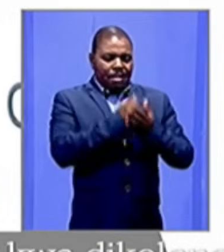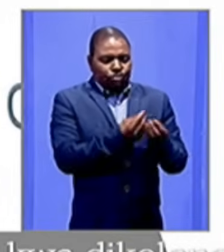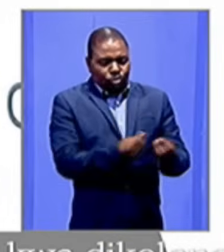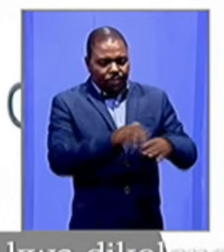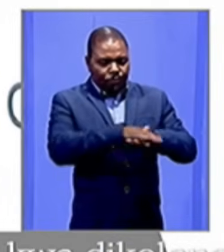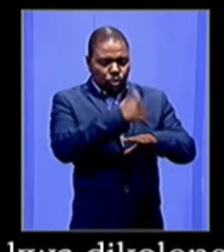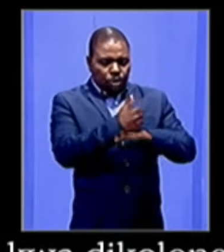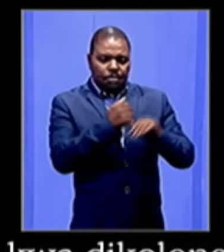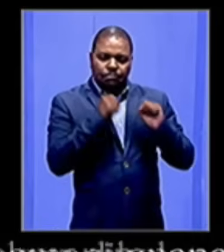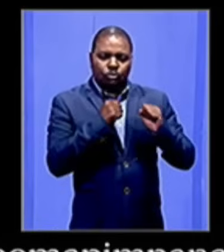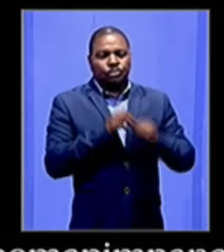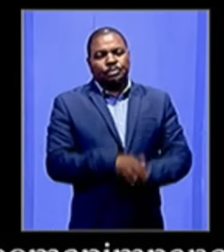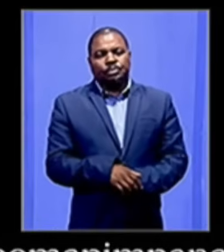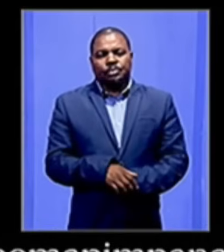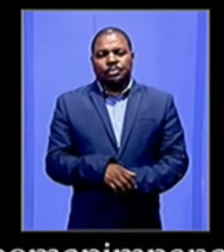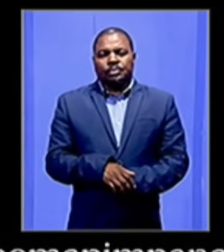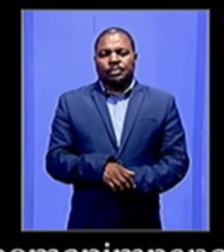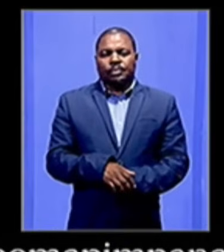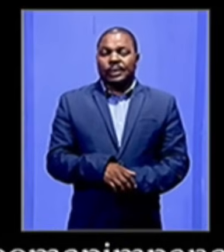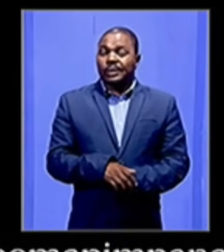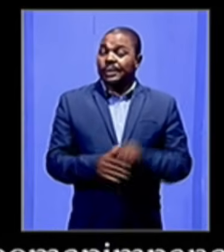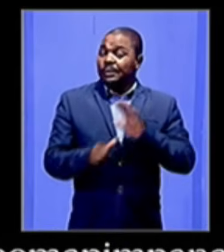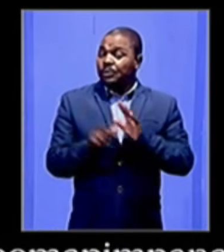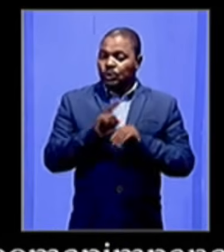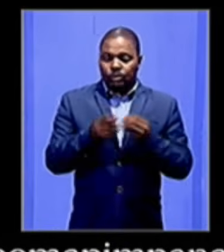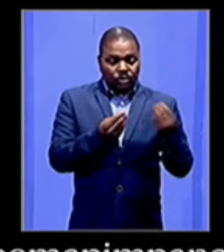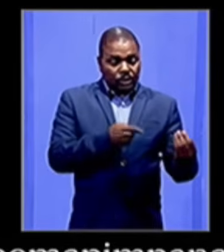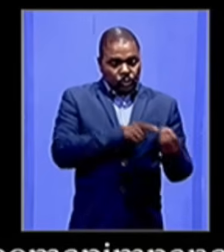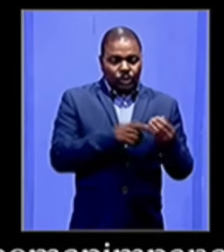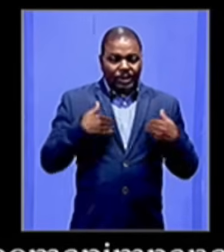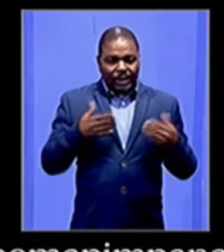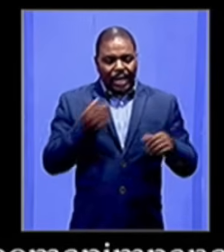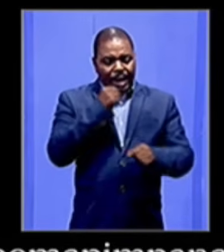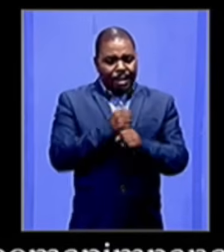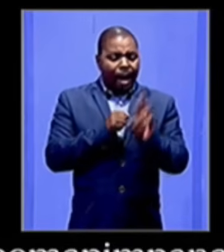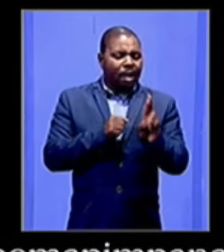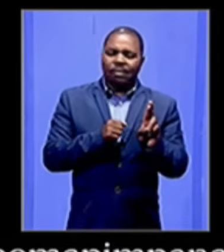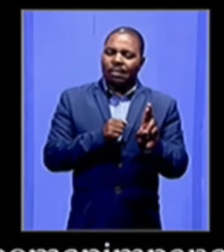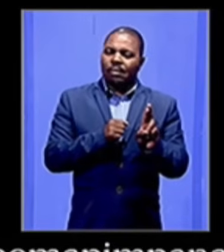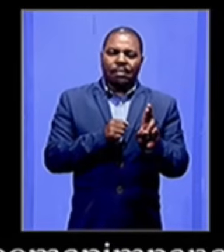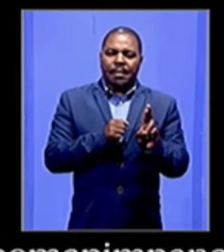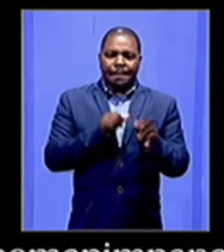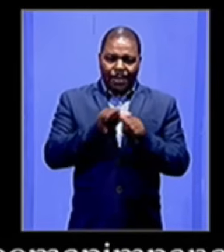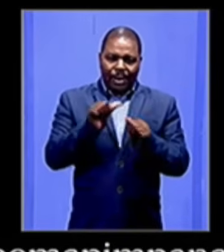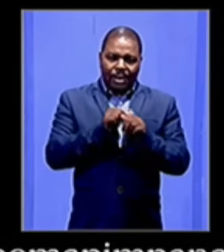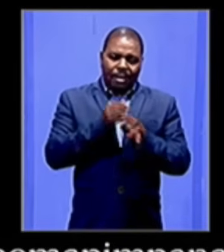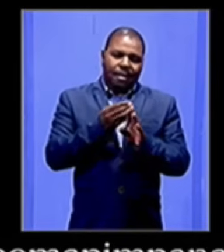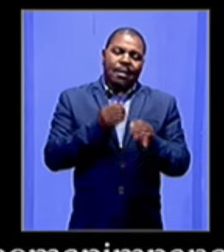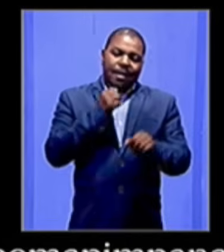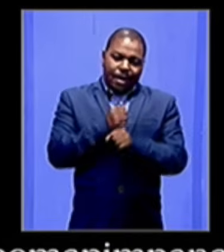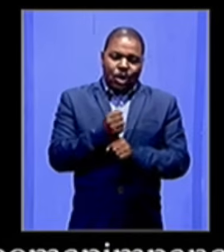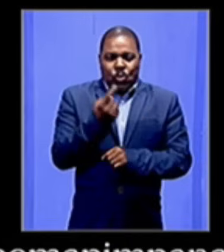ba bona. So the best approach really is to let this child start not grade R, but rather start grade 1.